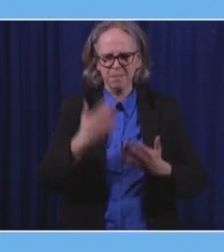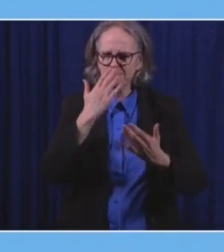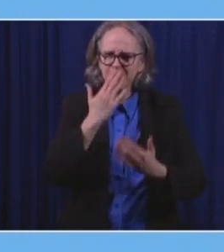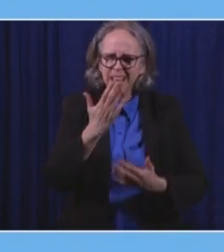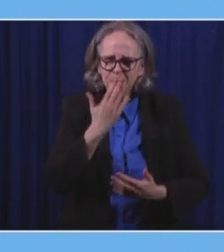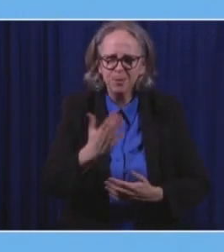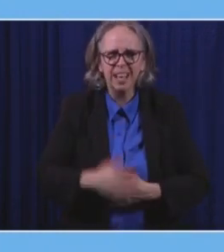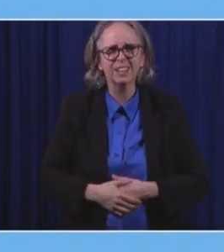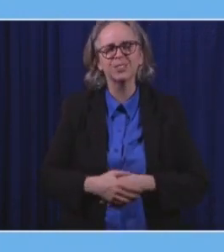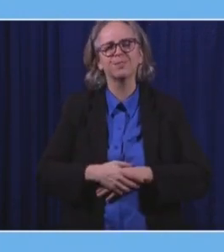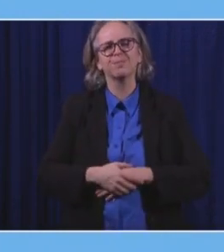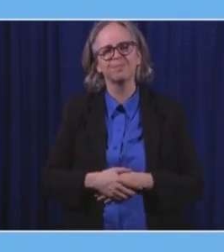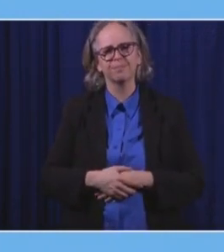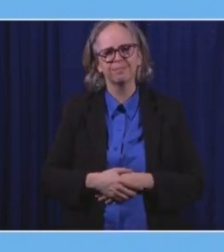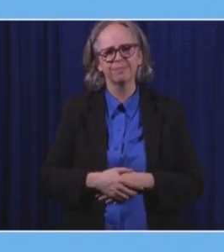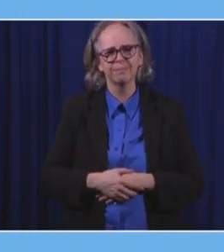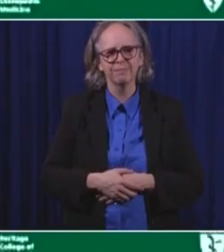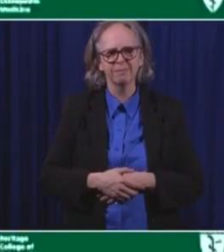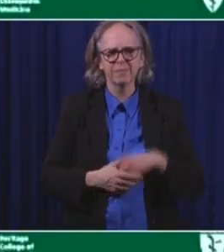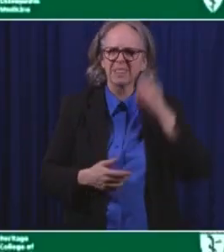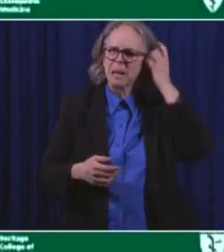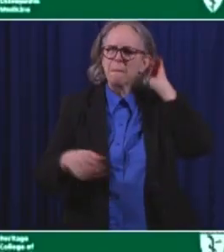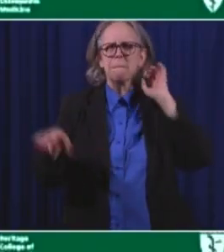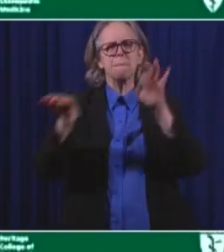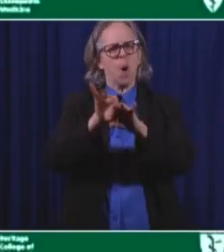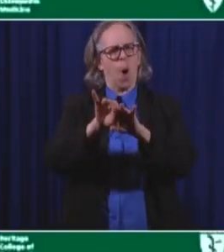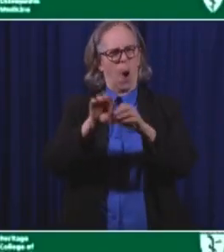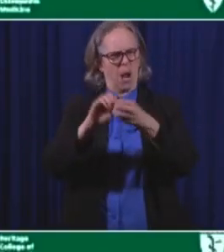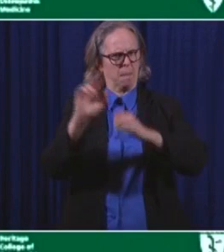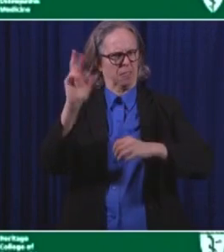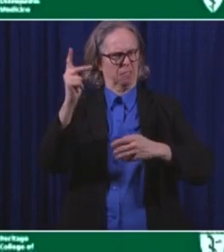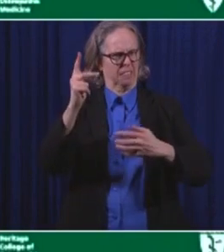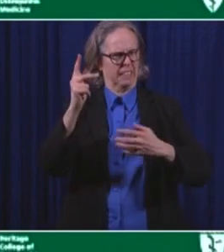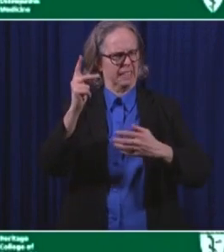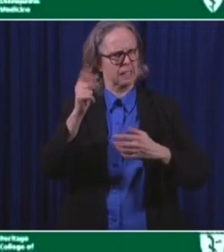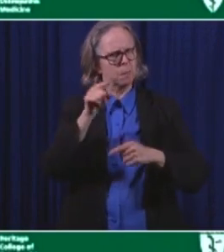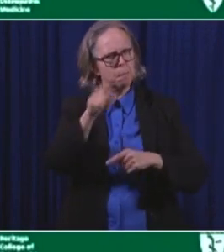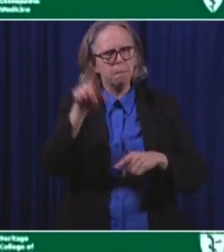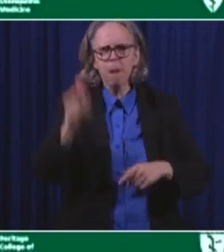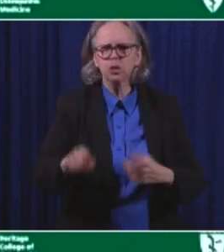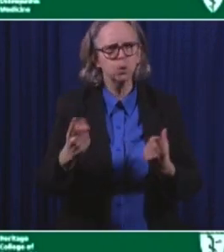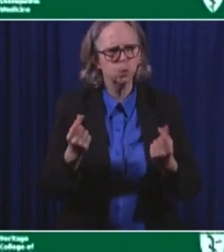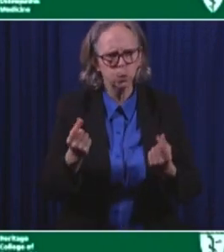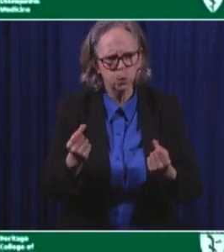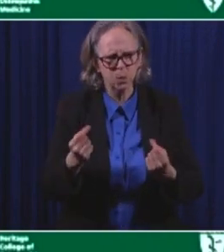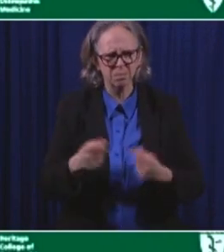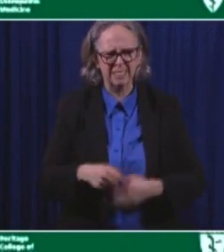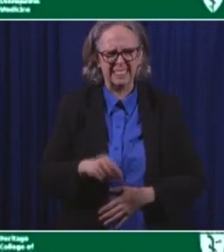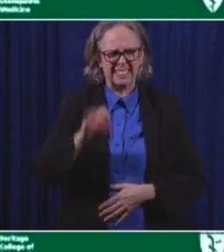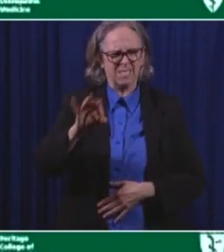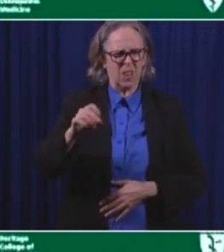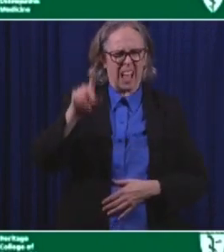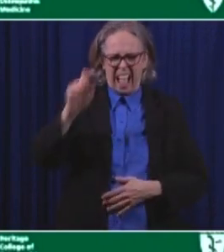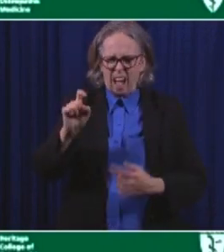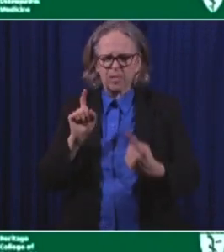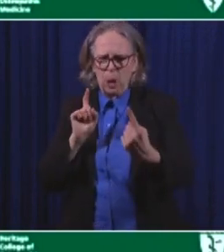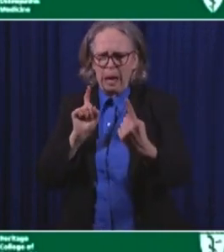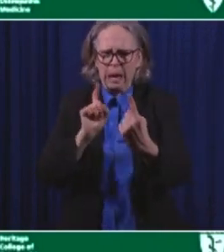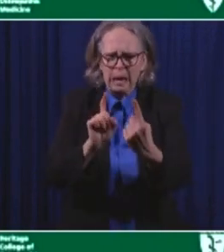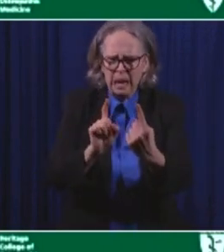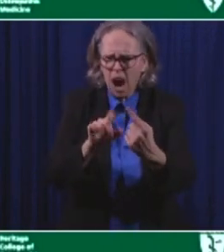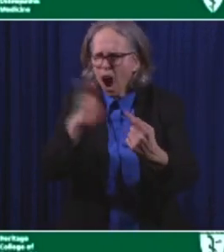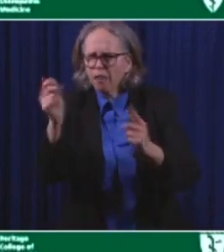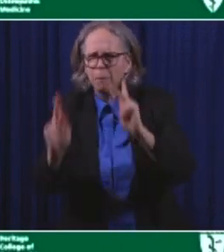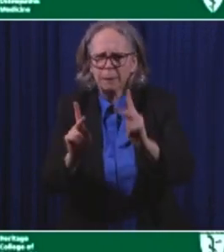introduction. It's so important to keep your distance. When you must be near others, choose to do so in the safest manner possible.